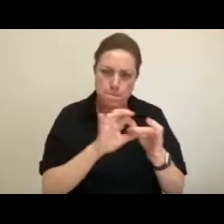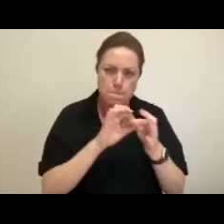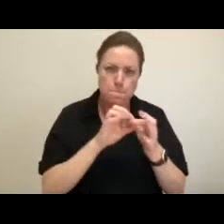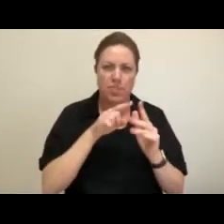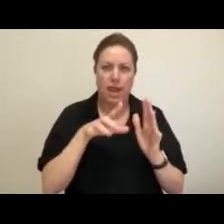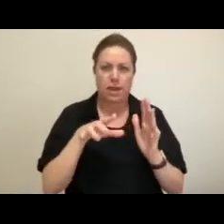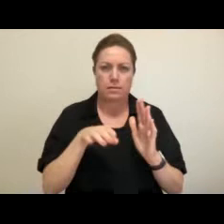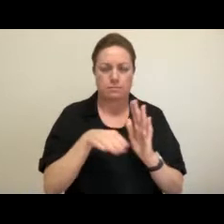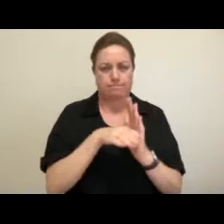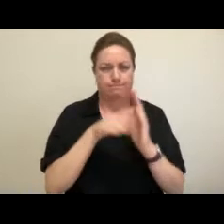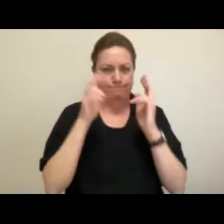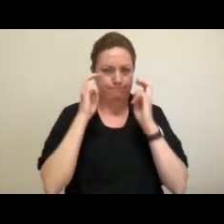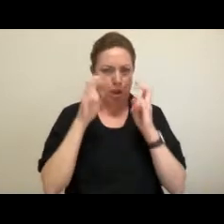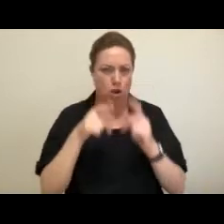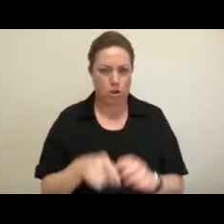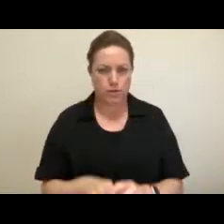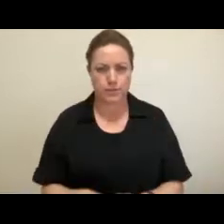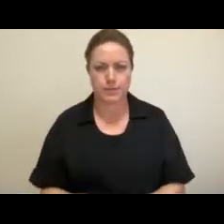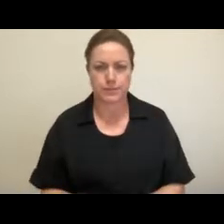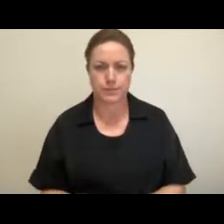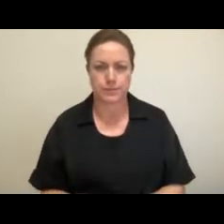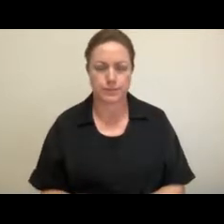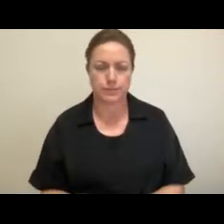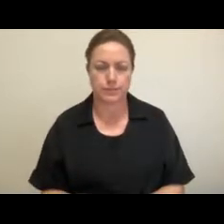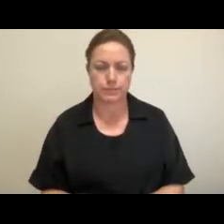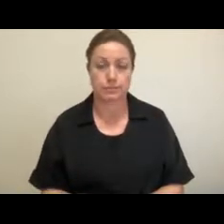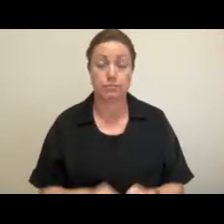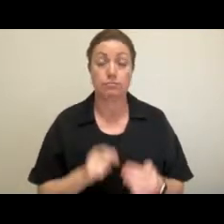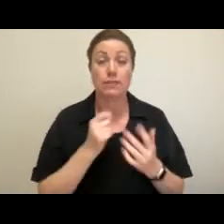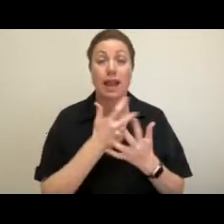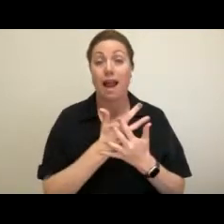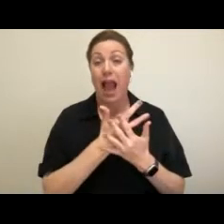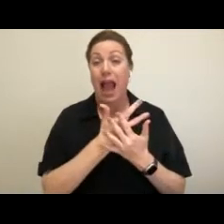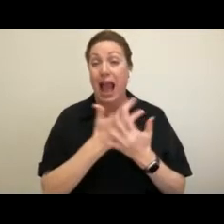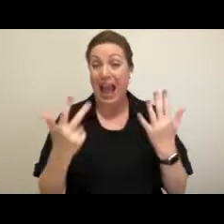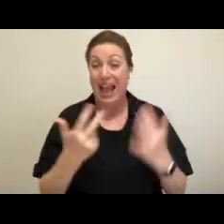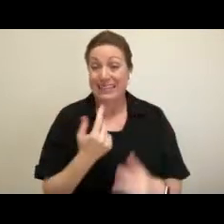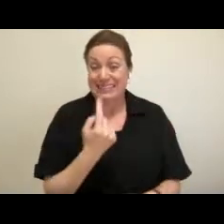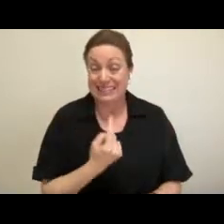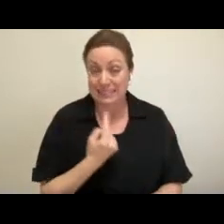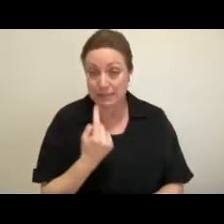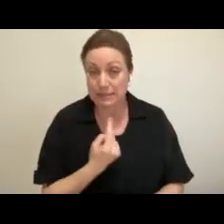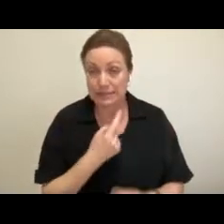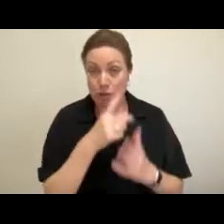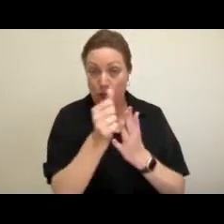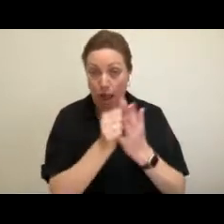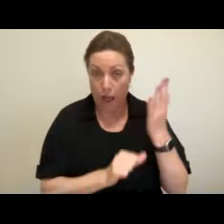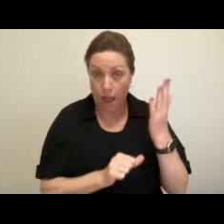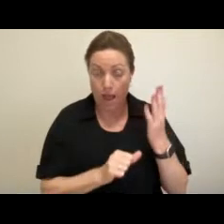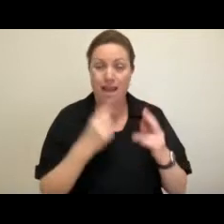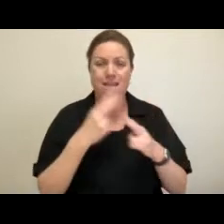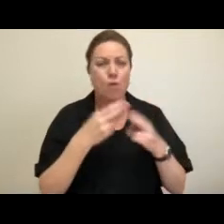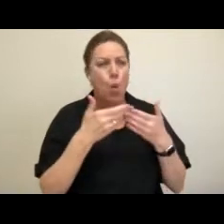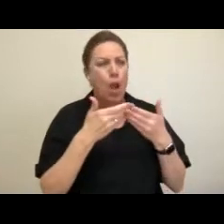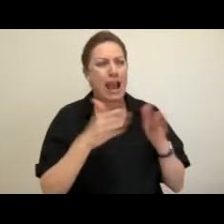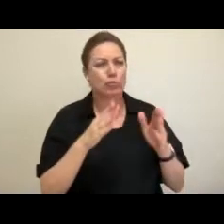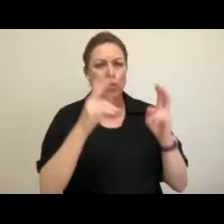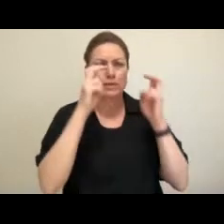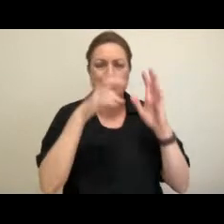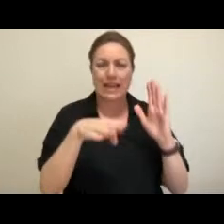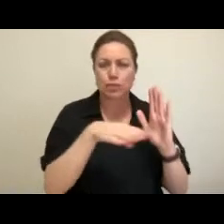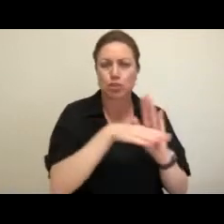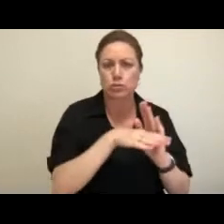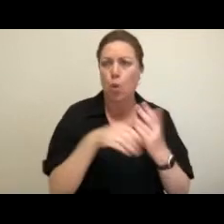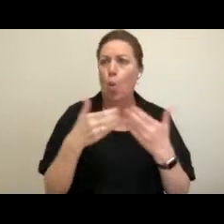The 8 standalone artworks are proposed for station entrances and public places, including the line and